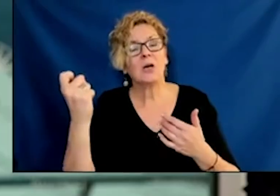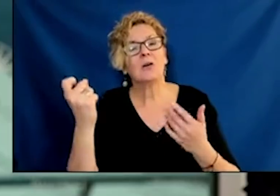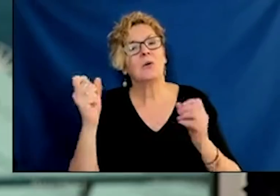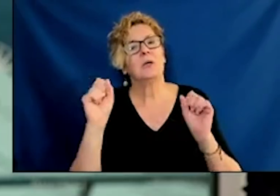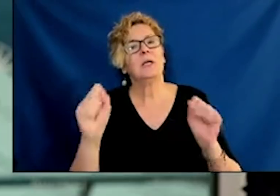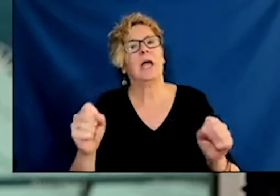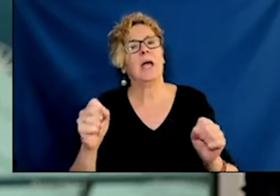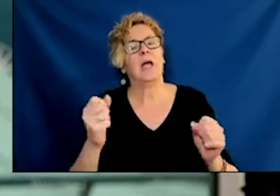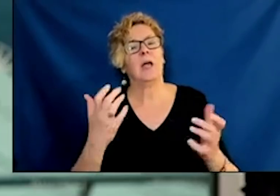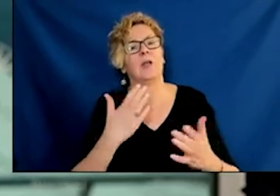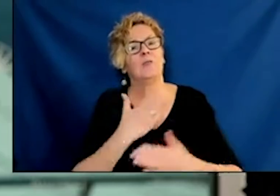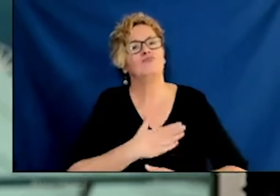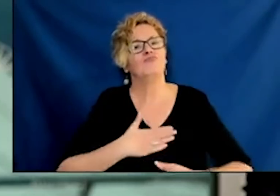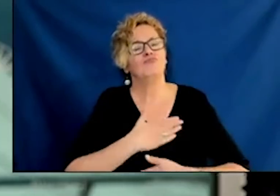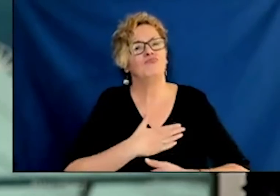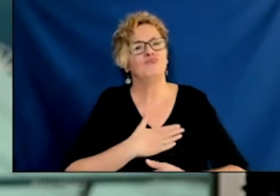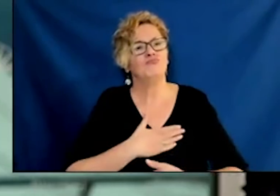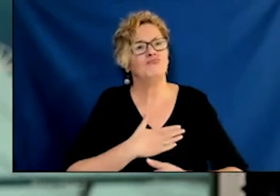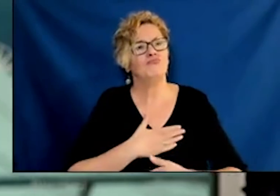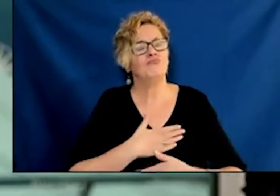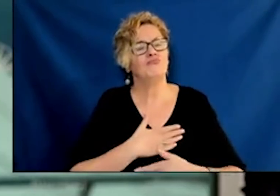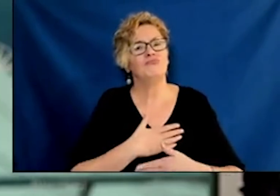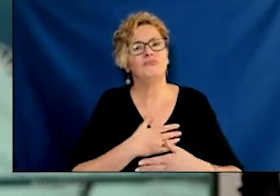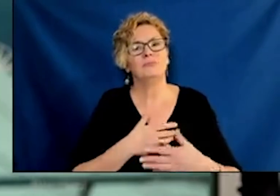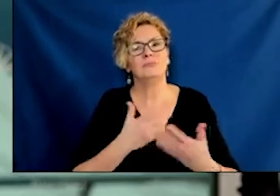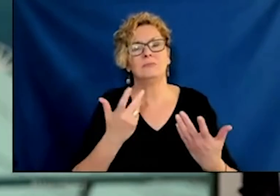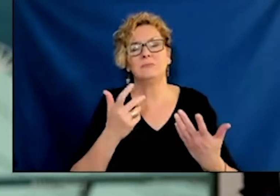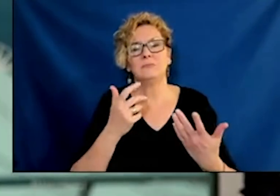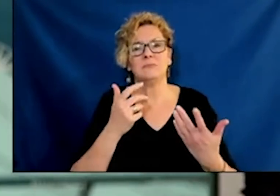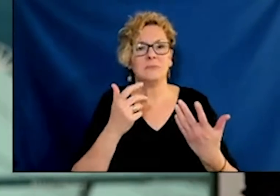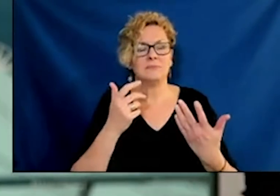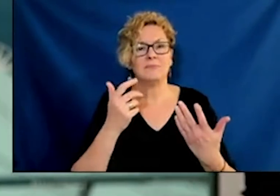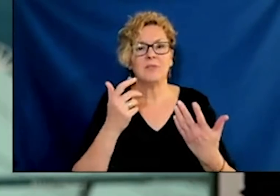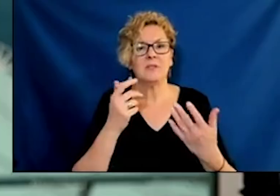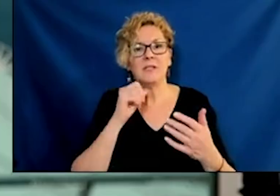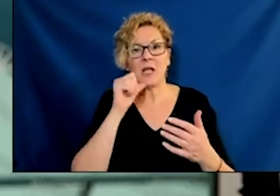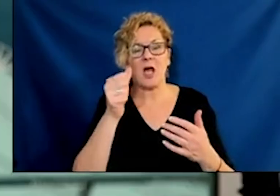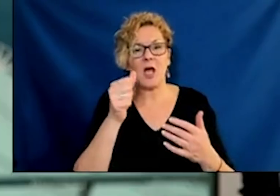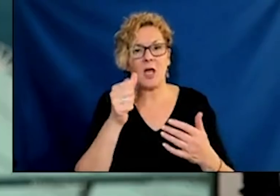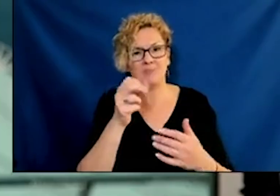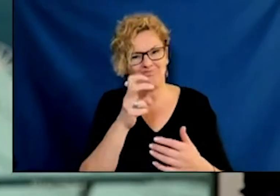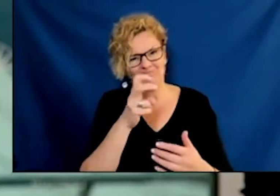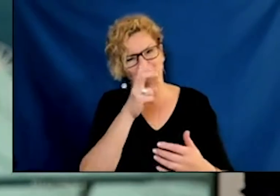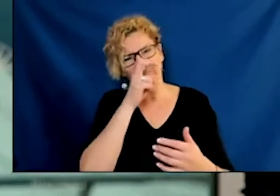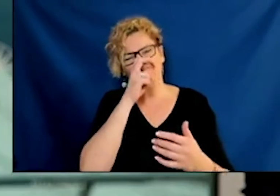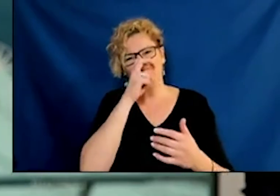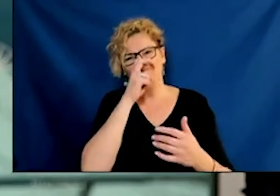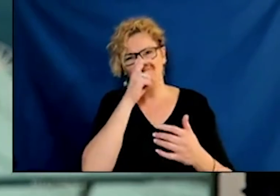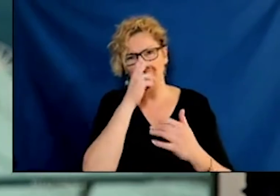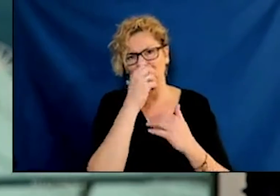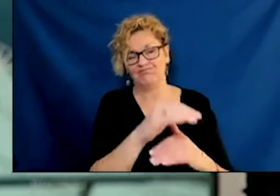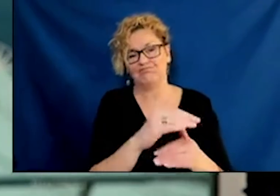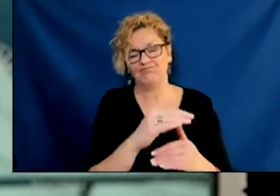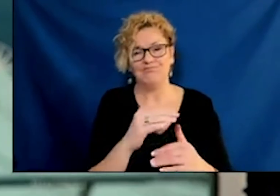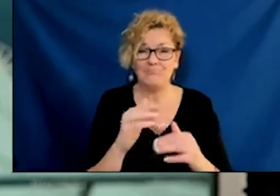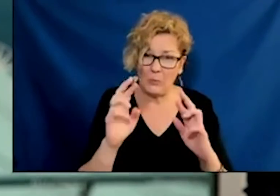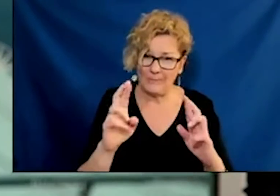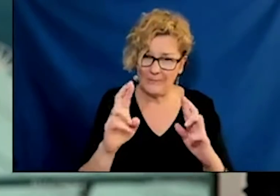and not have more of our family members, our community, be affected by this virus. Follow-up,